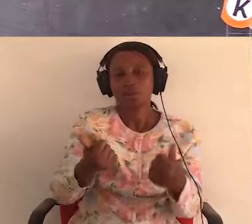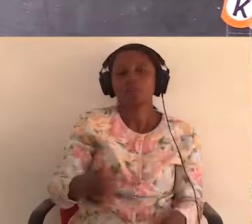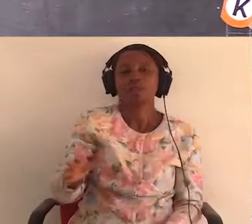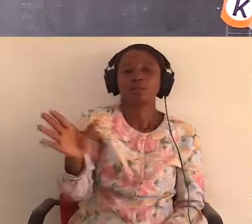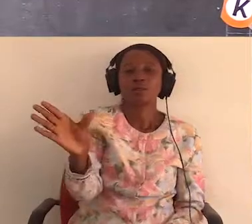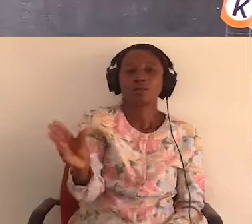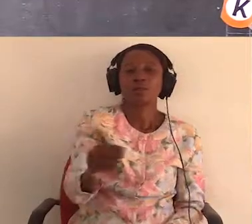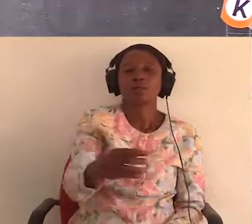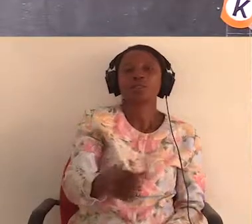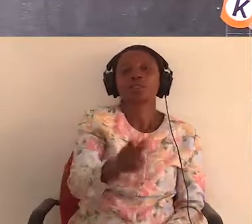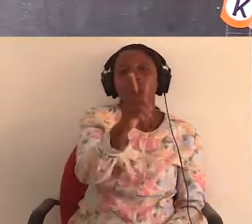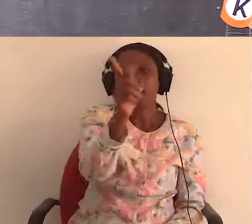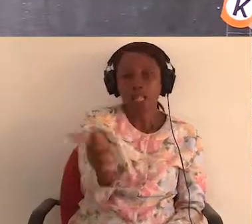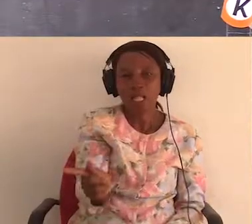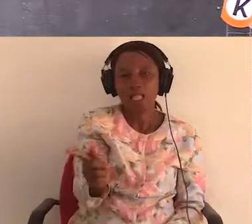sound G.